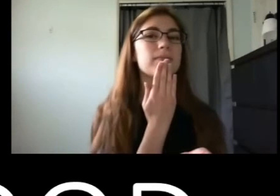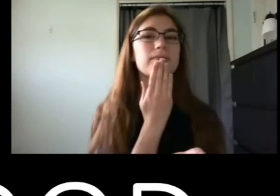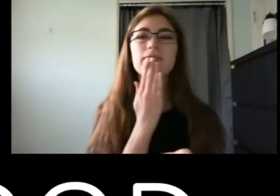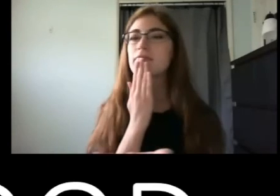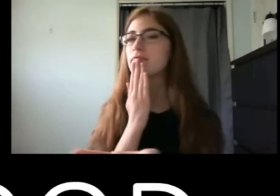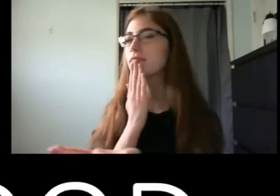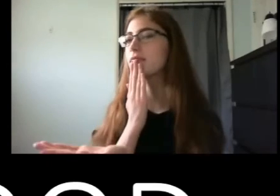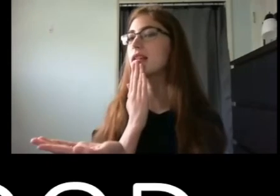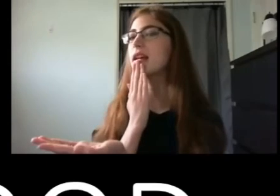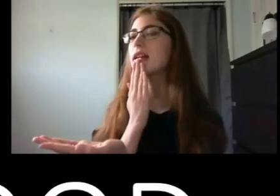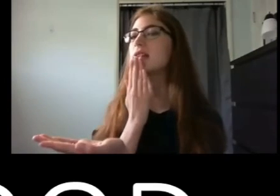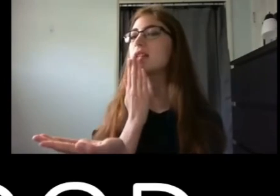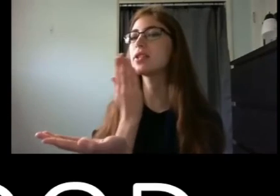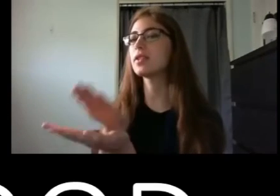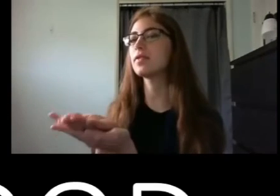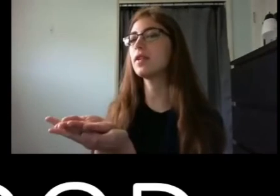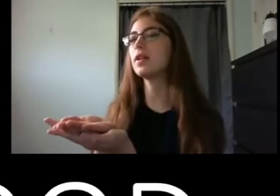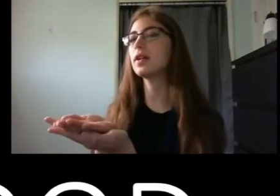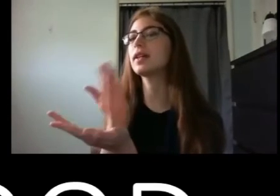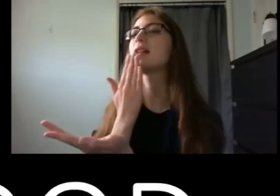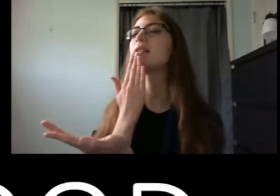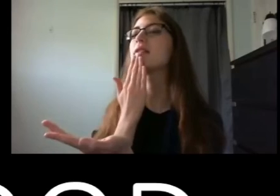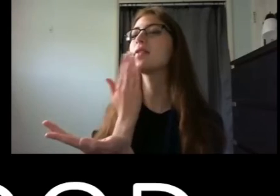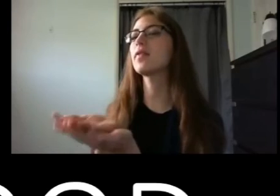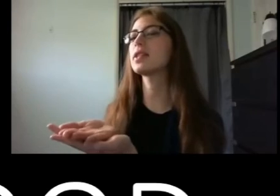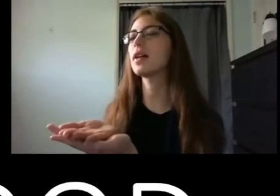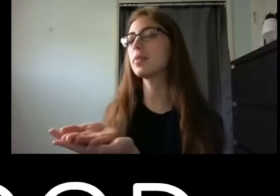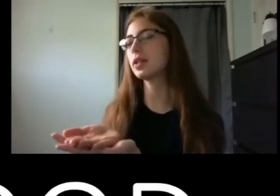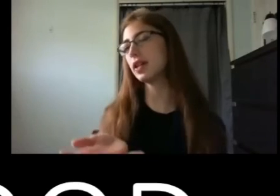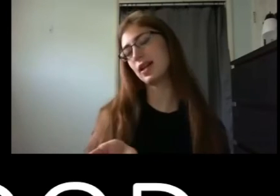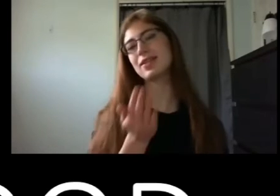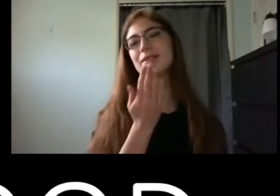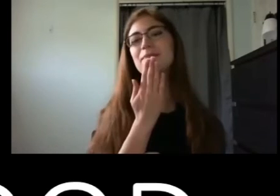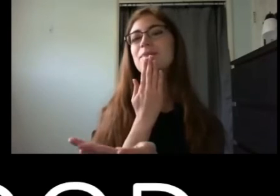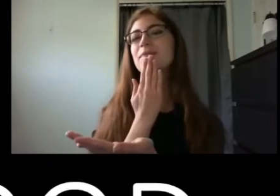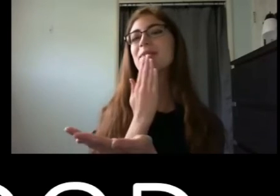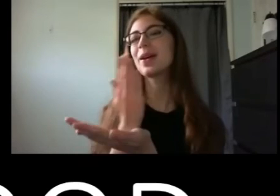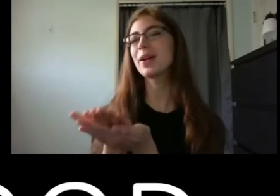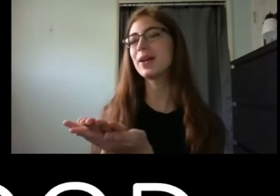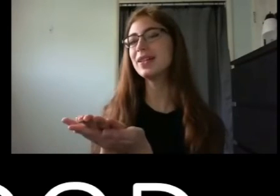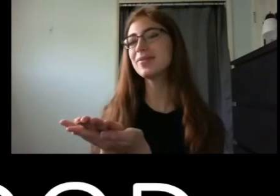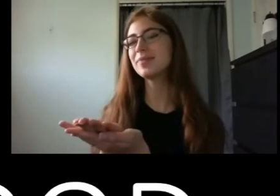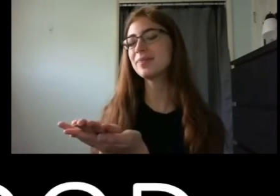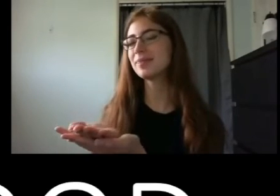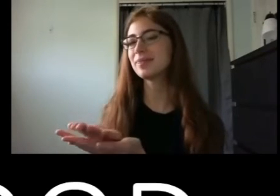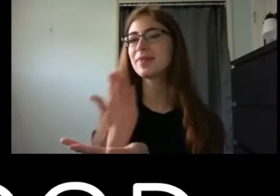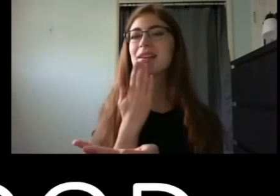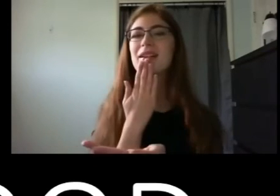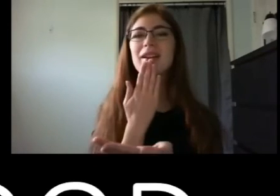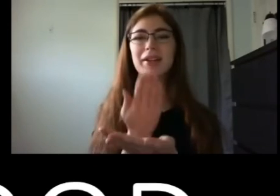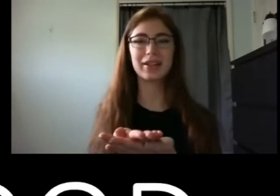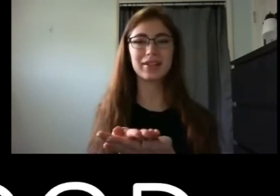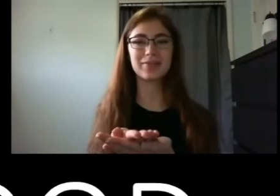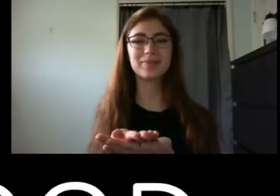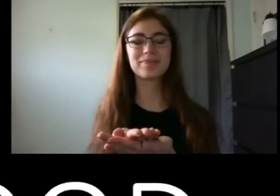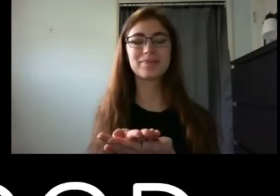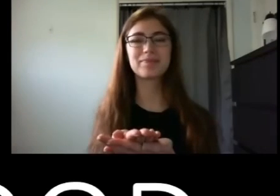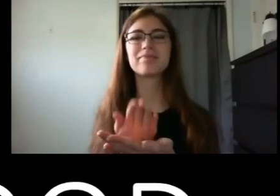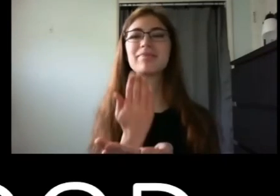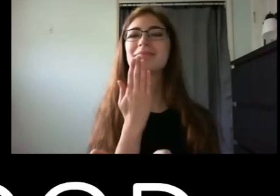your chin, and it is just going to fall and land face up in your hand. Good.